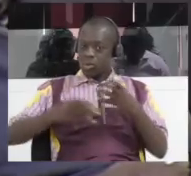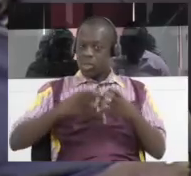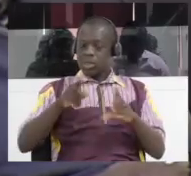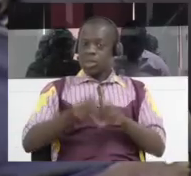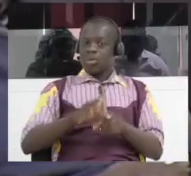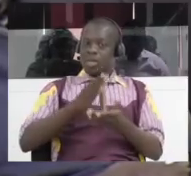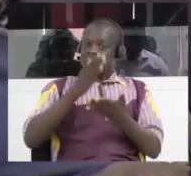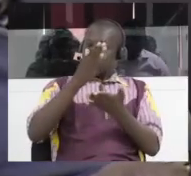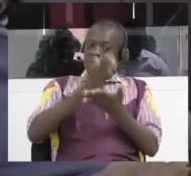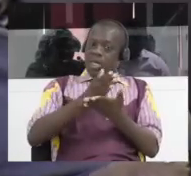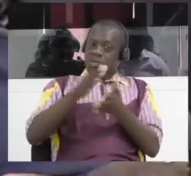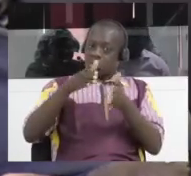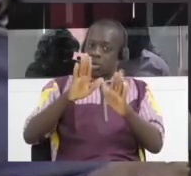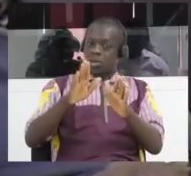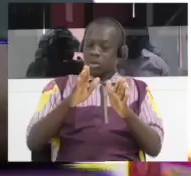complaint legitimate?